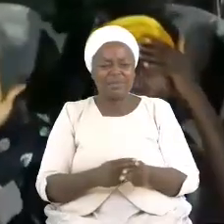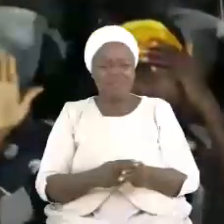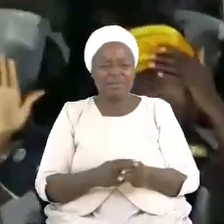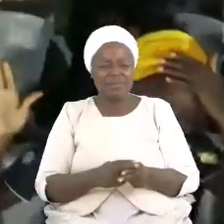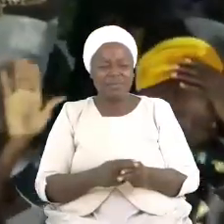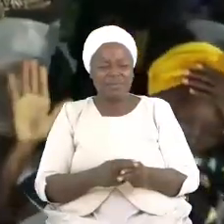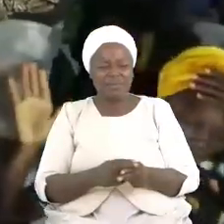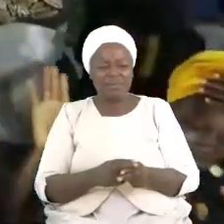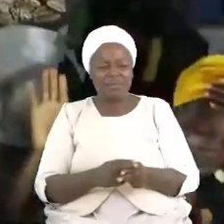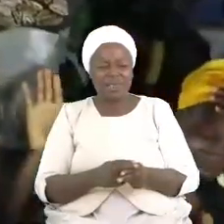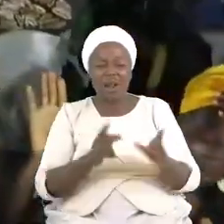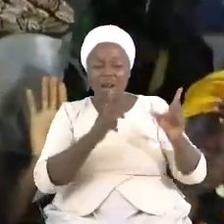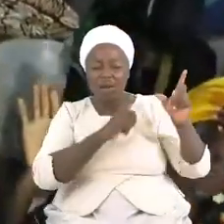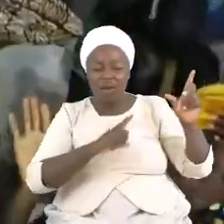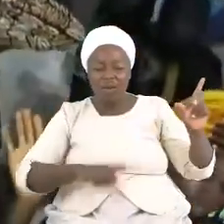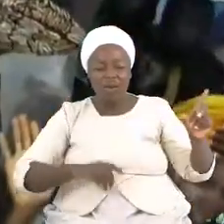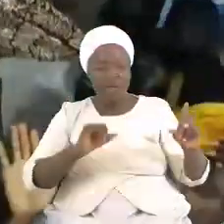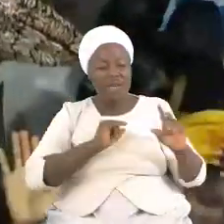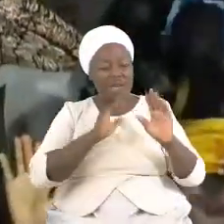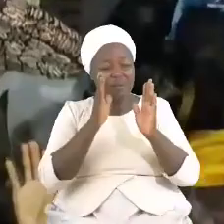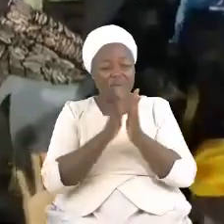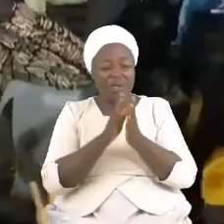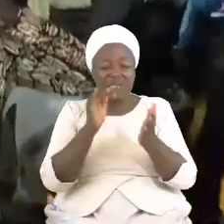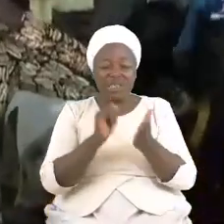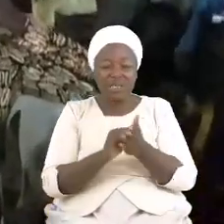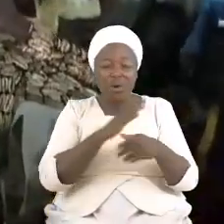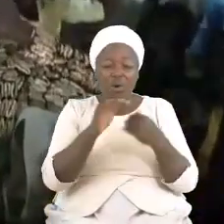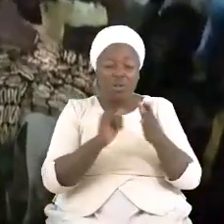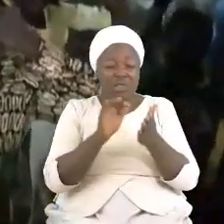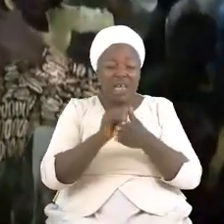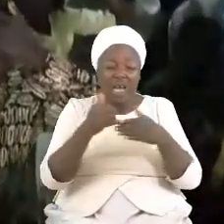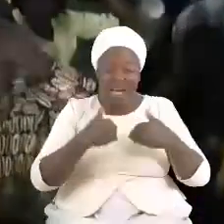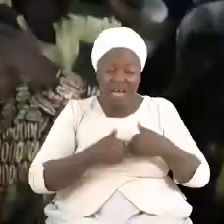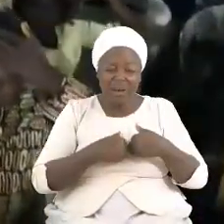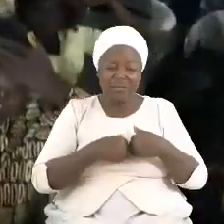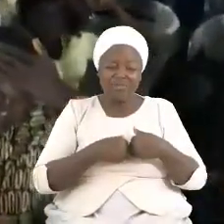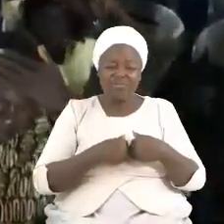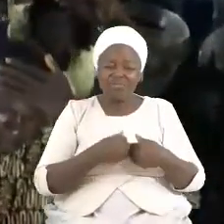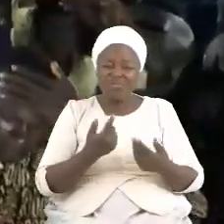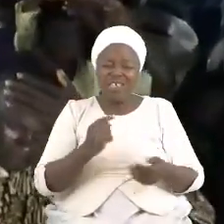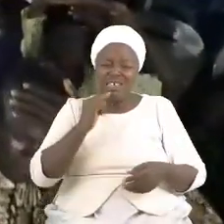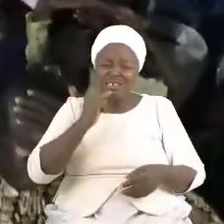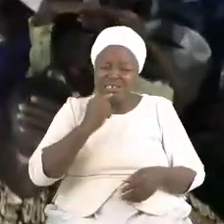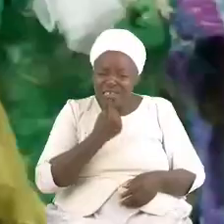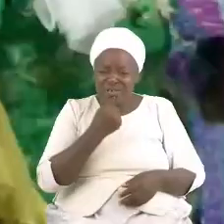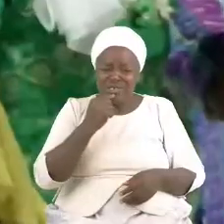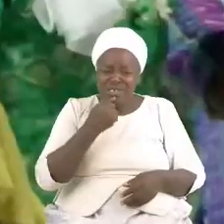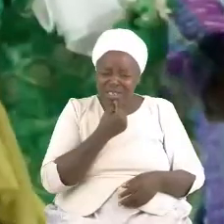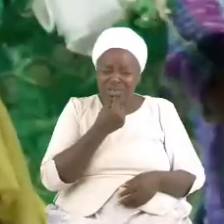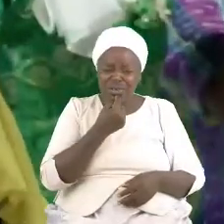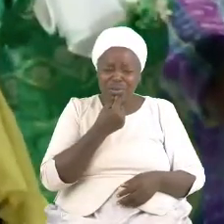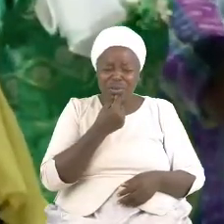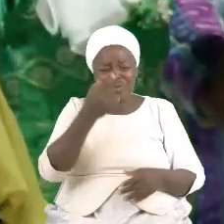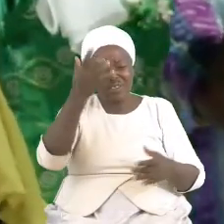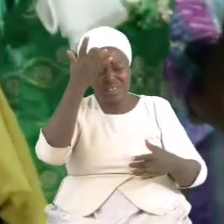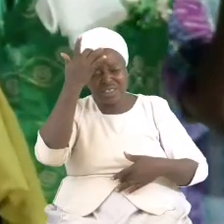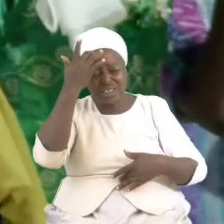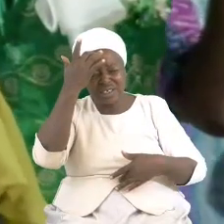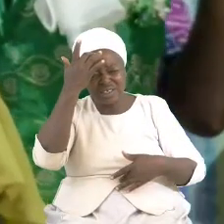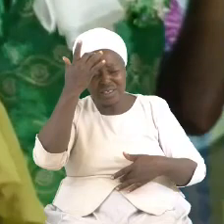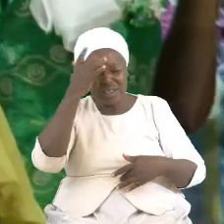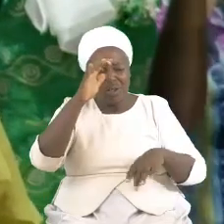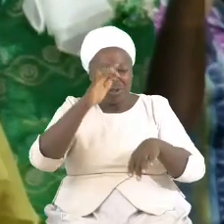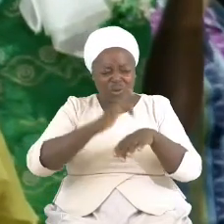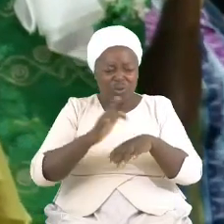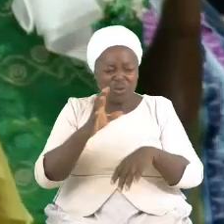Lord, I pray that those who have definite ailments, you touch them now. Those blind